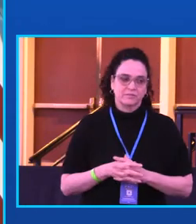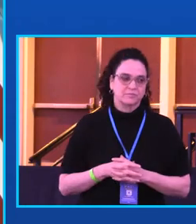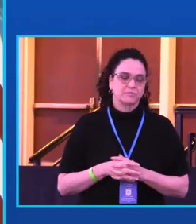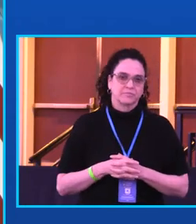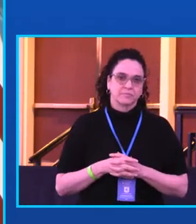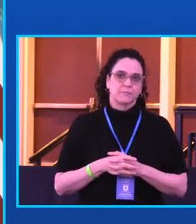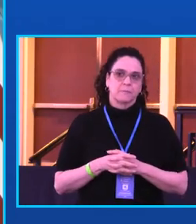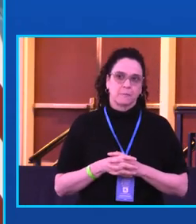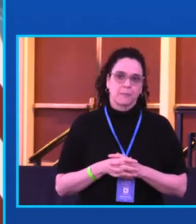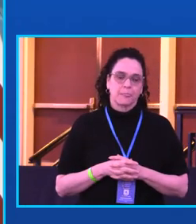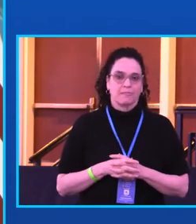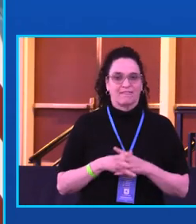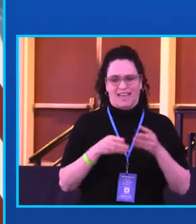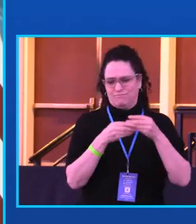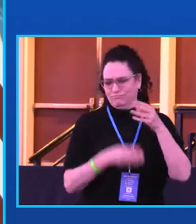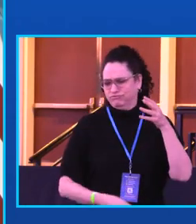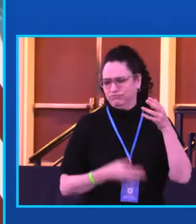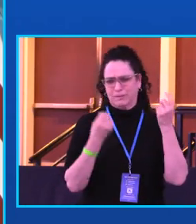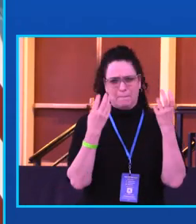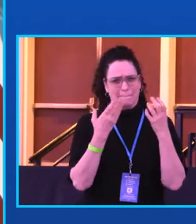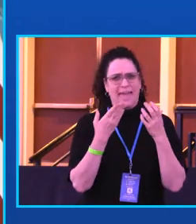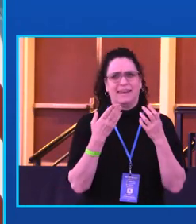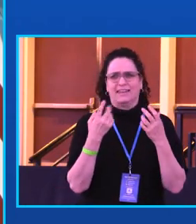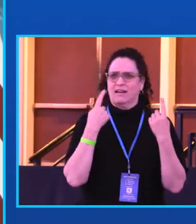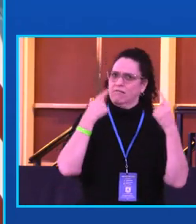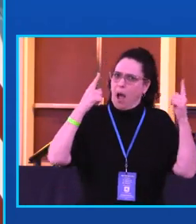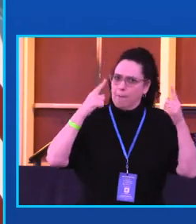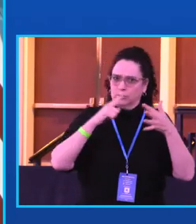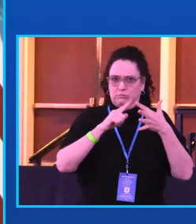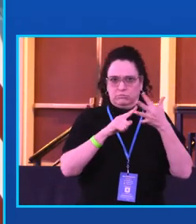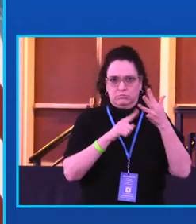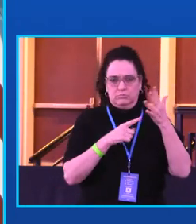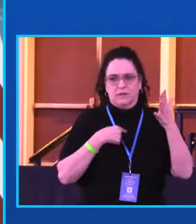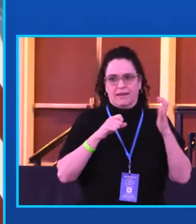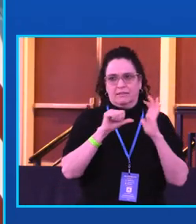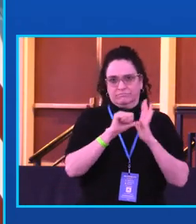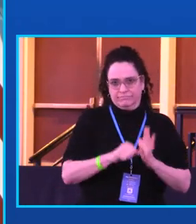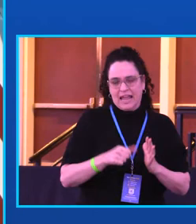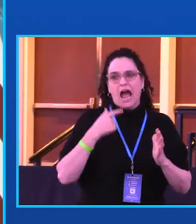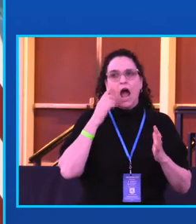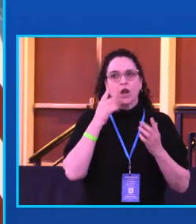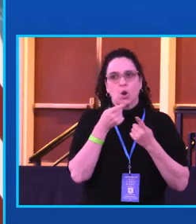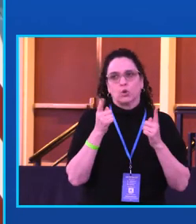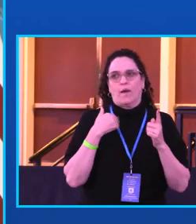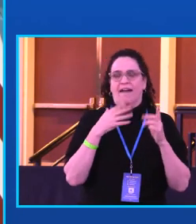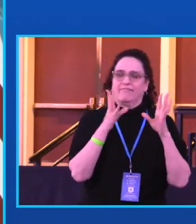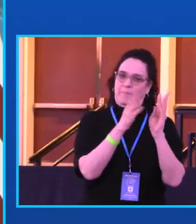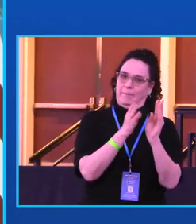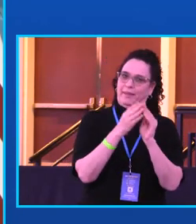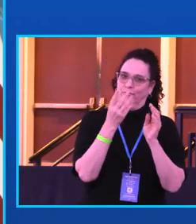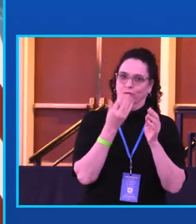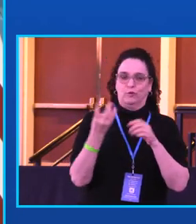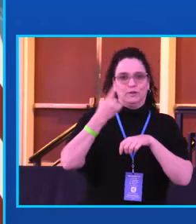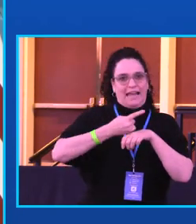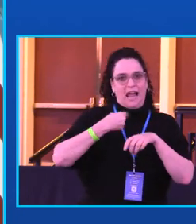So there's a whole long list I could go through, but you all know it, and you know, I know you've been meeting for a couple days, so I'm not going to do that to